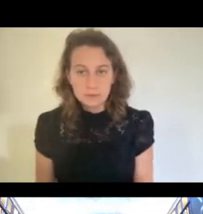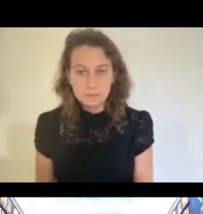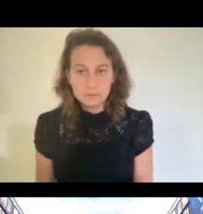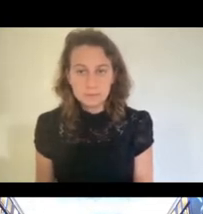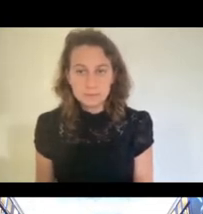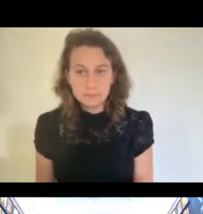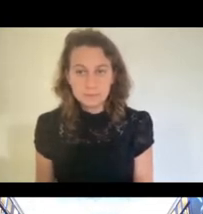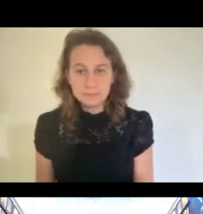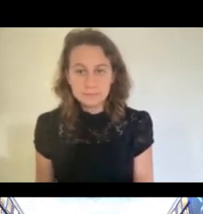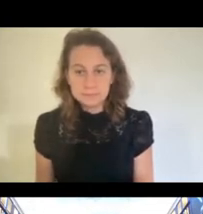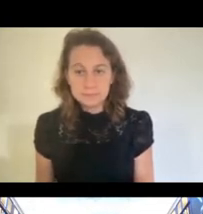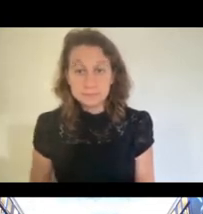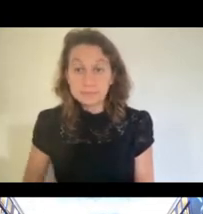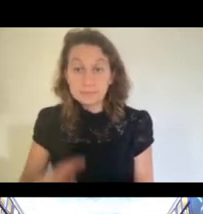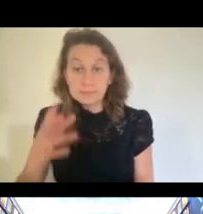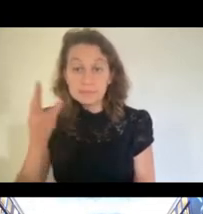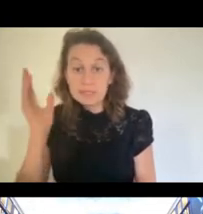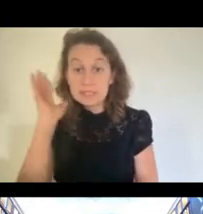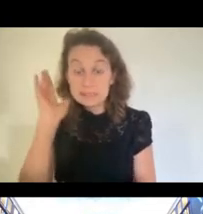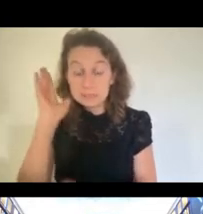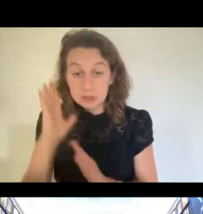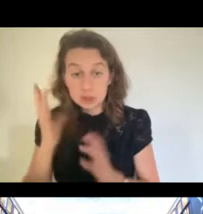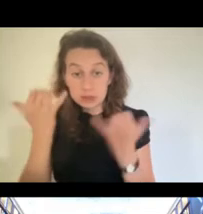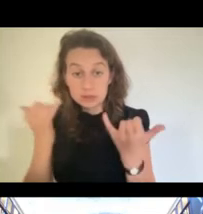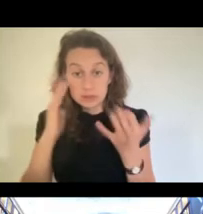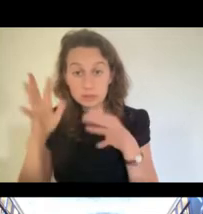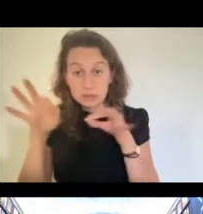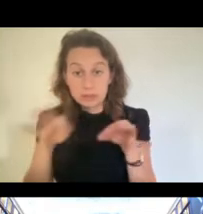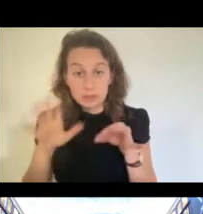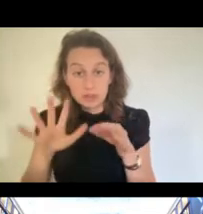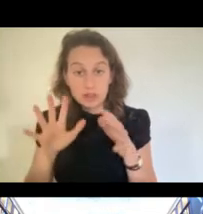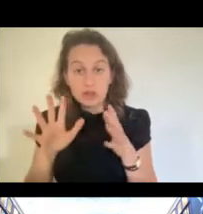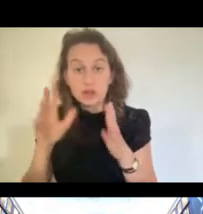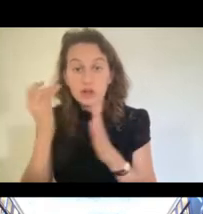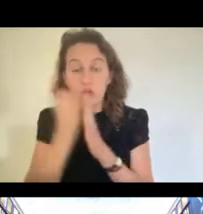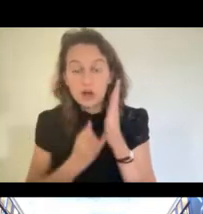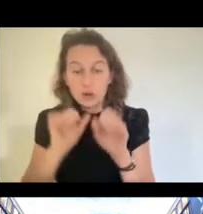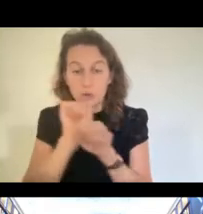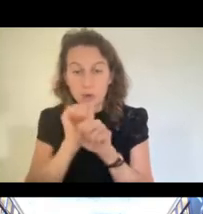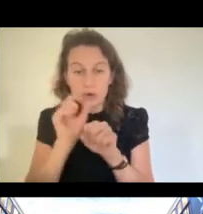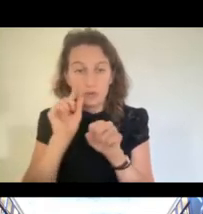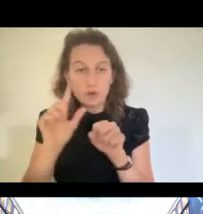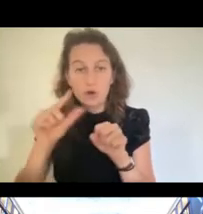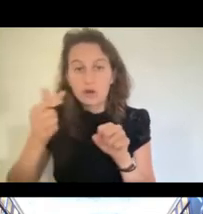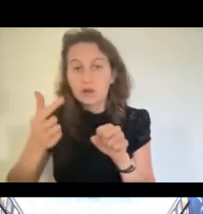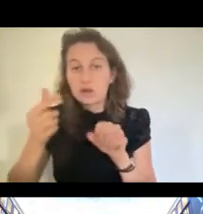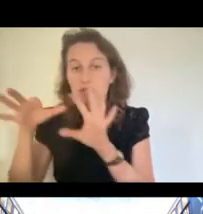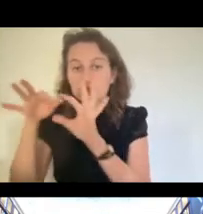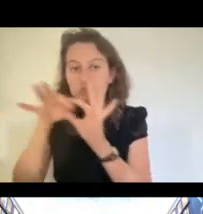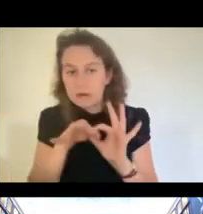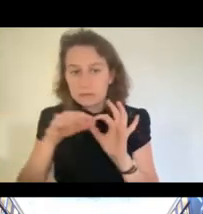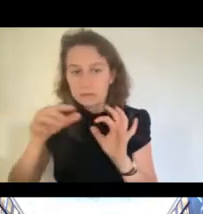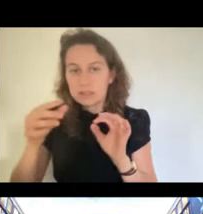Our speakers today will discuss their multifaceted artwork installations for the Grafting the Grape exhibition and how